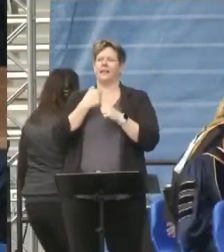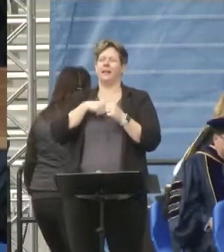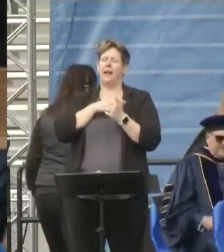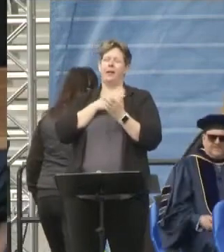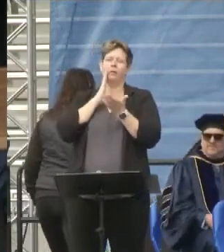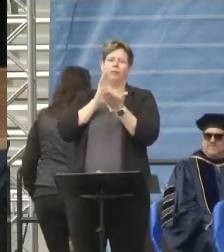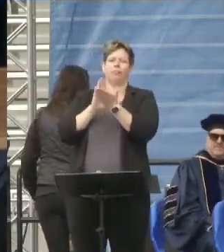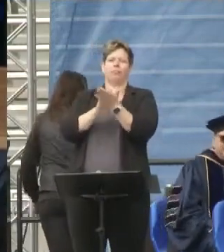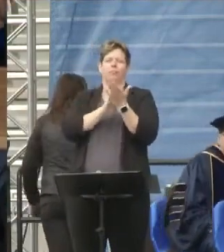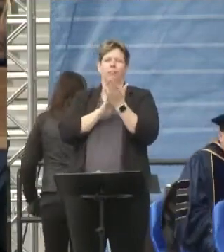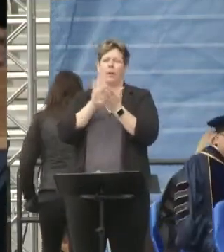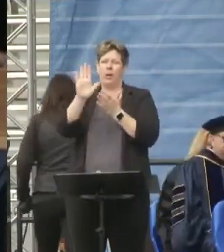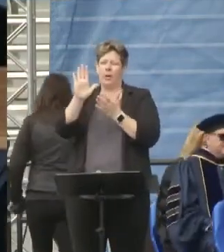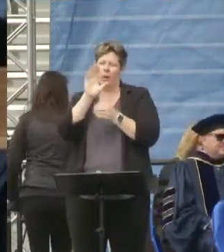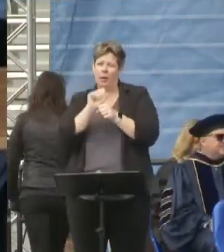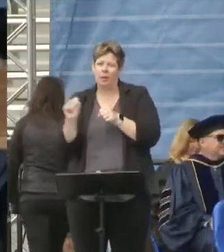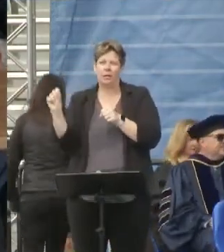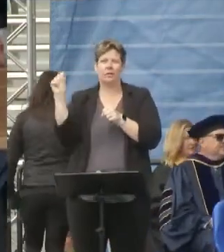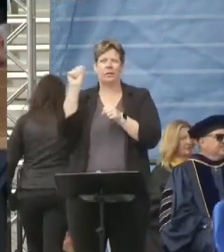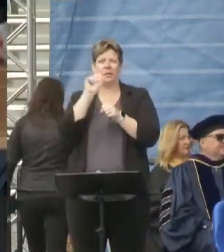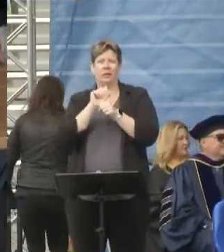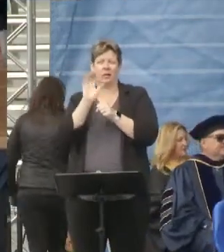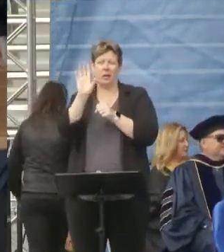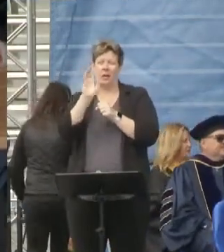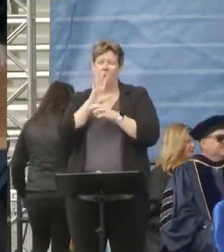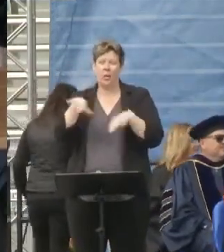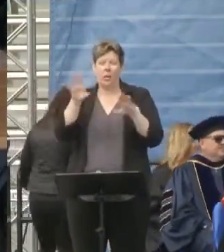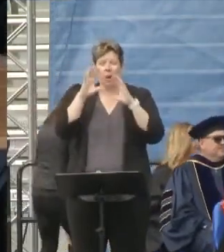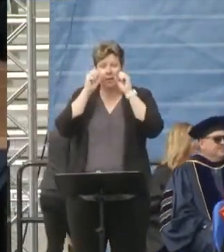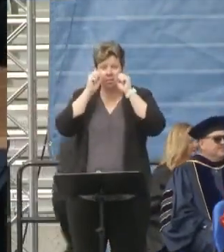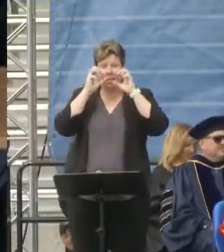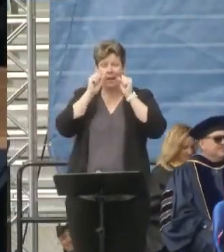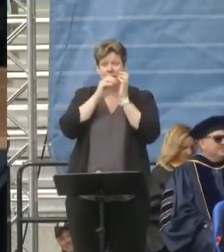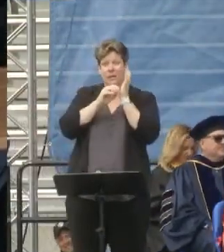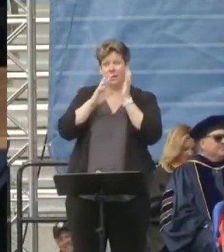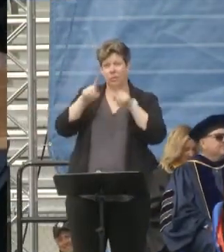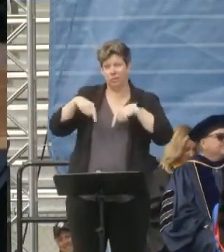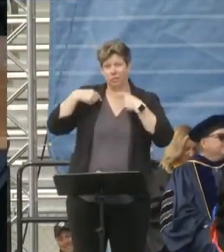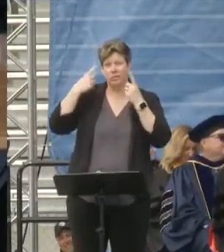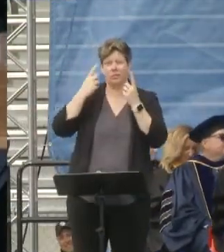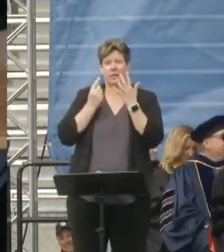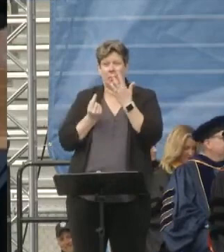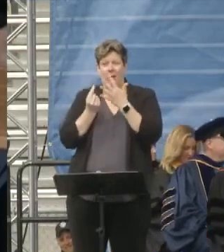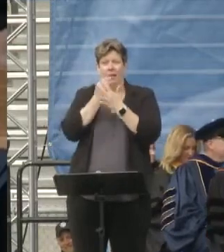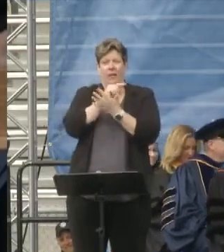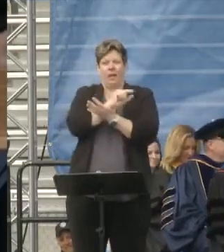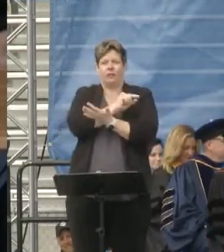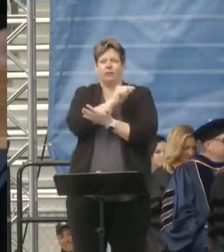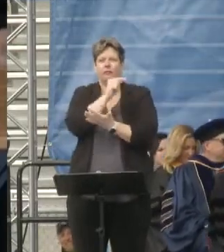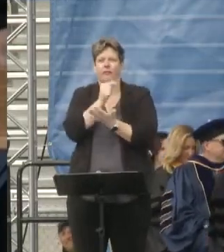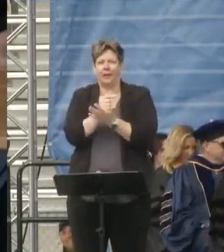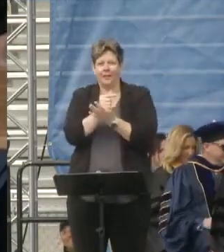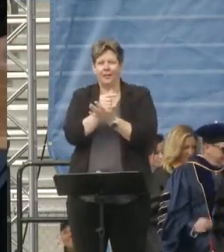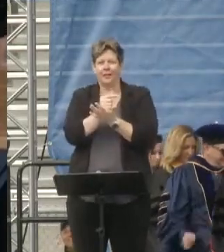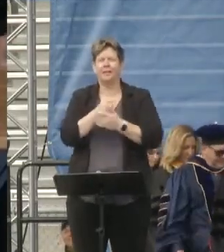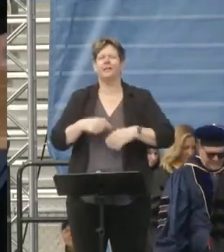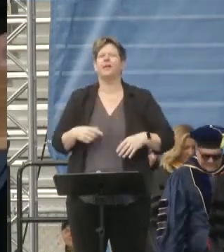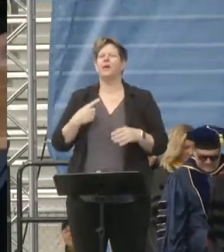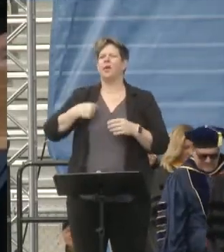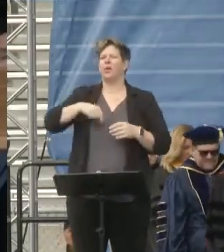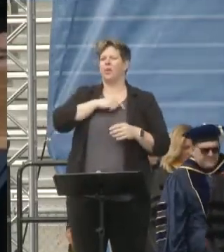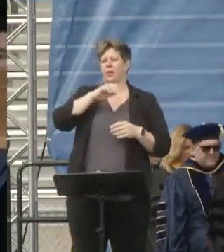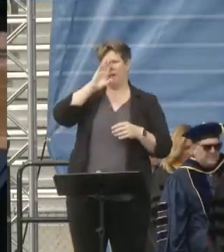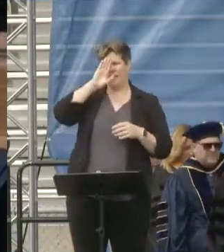the tremendous investment you, our incredible students, have made to obtain your degree. We know